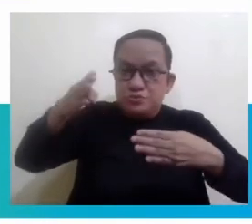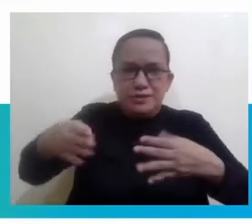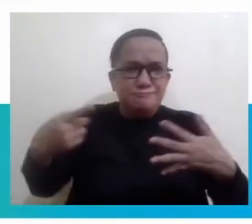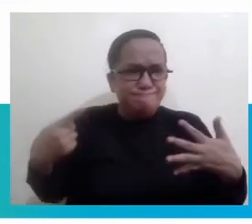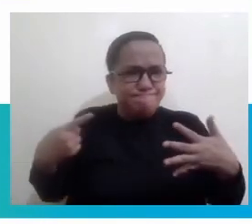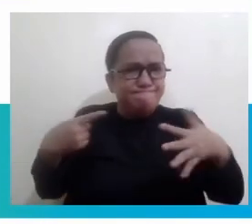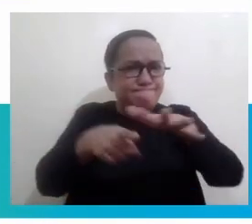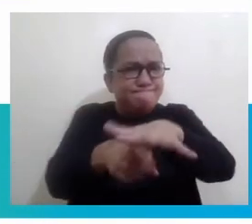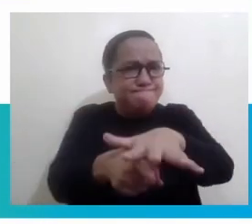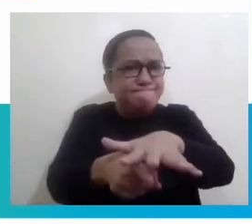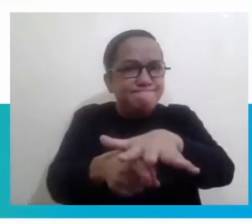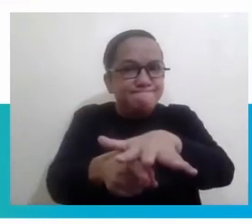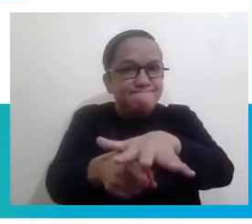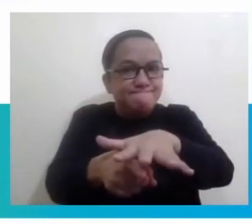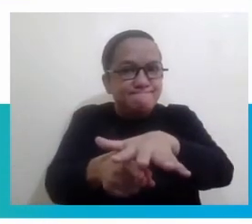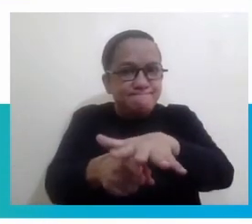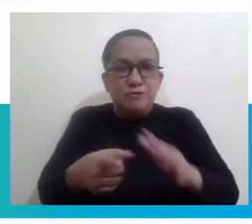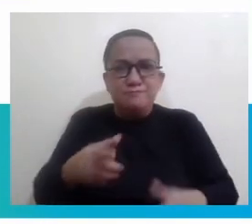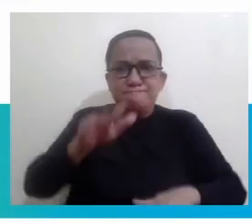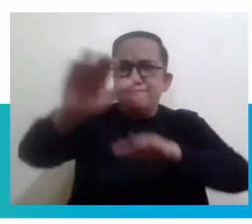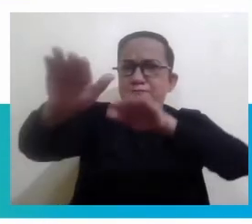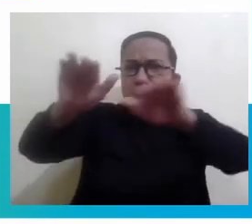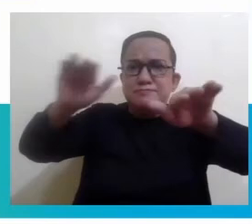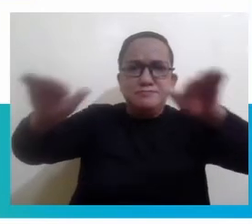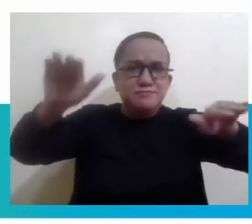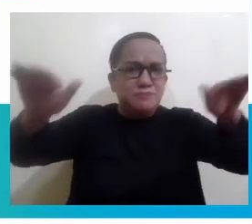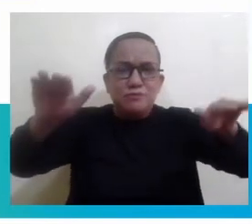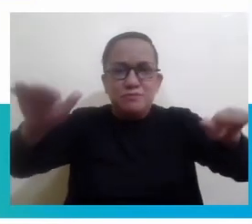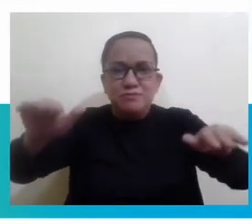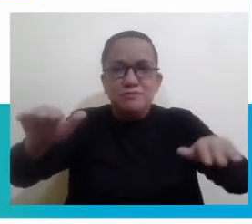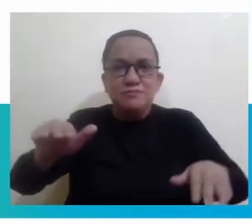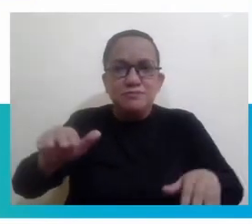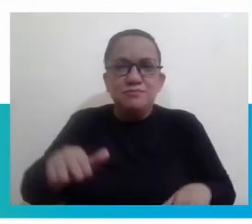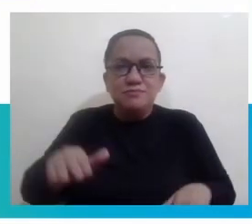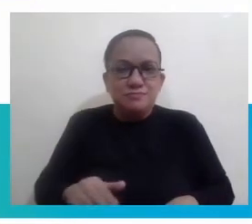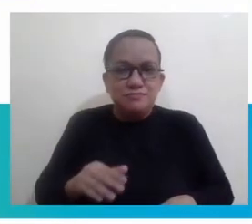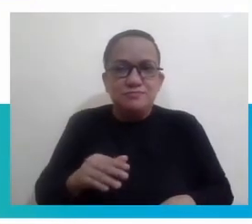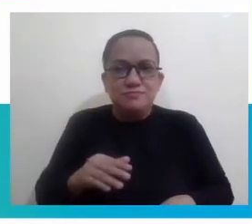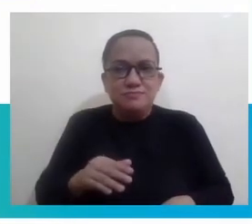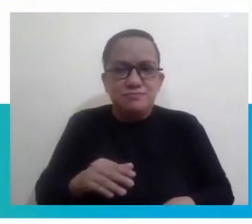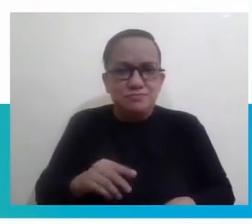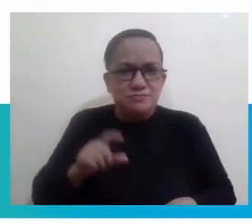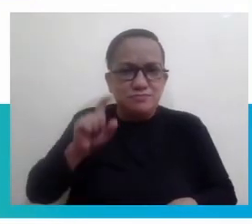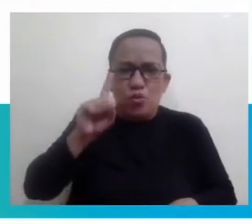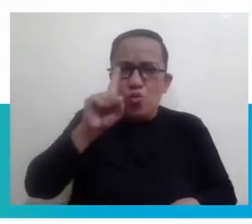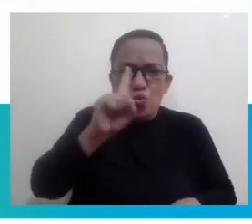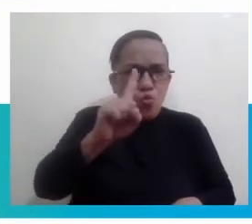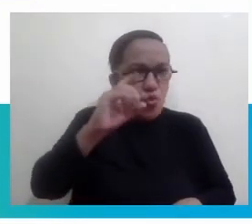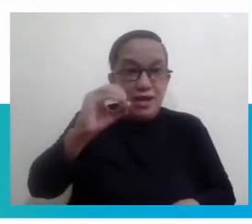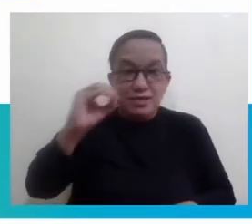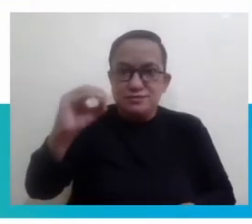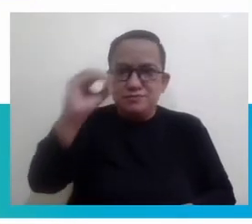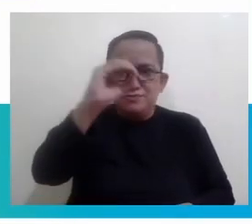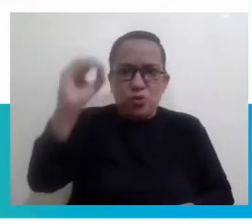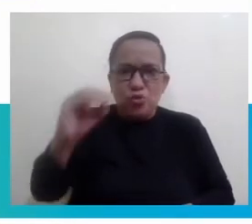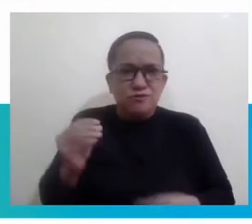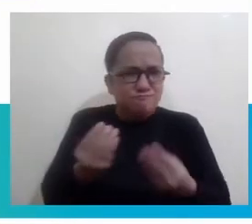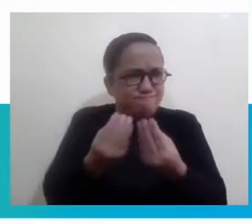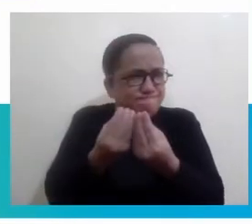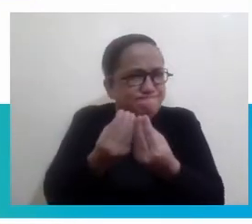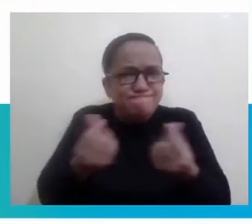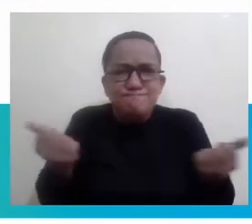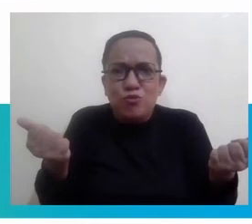100% LMMA's 100% solution. And in conclusion, to be able